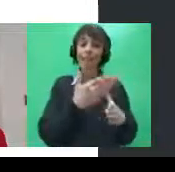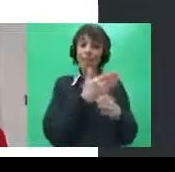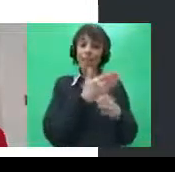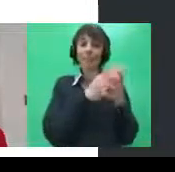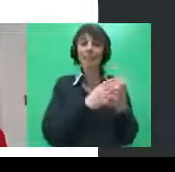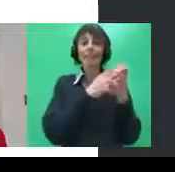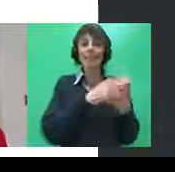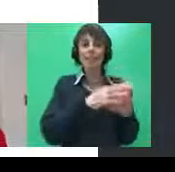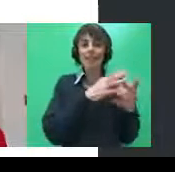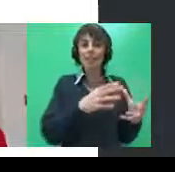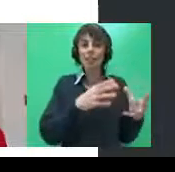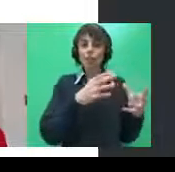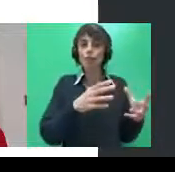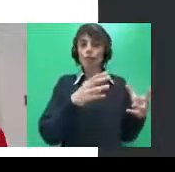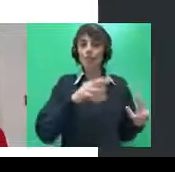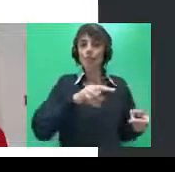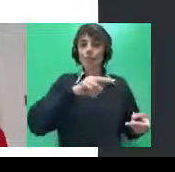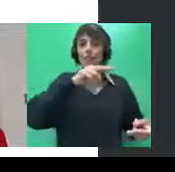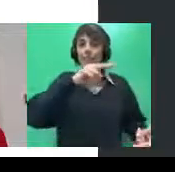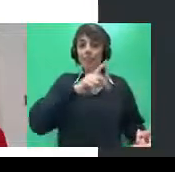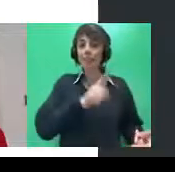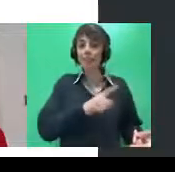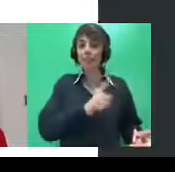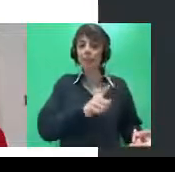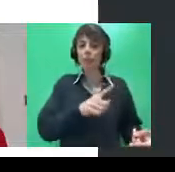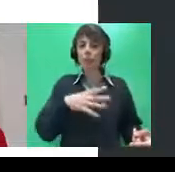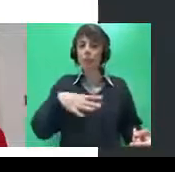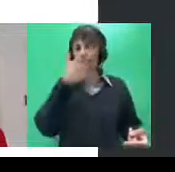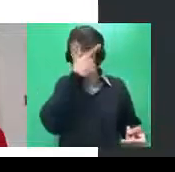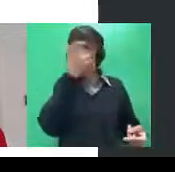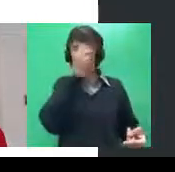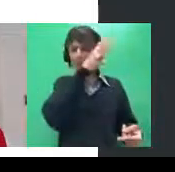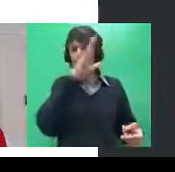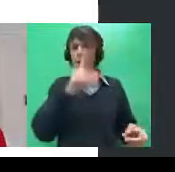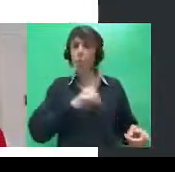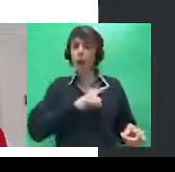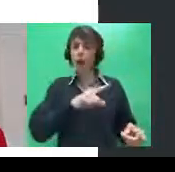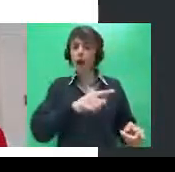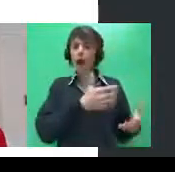understand that, and we need to understand why, and support others in the same way. Next slide, please.